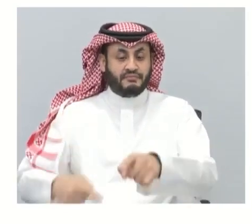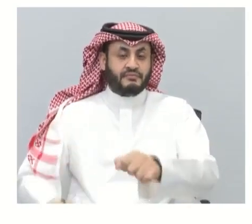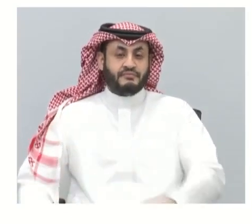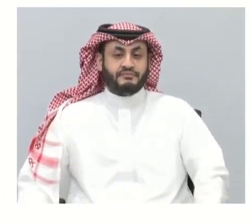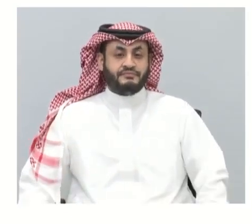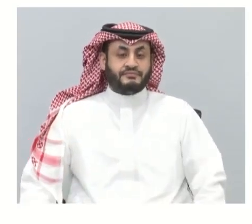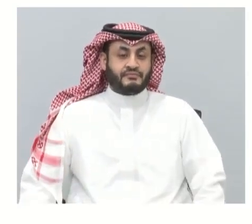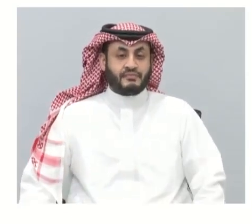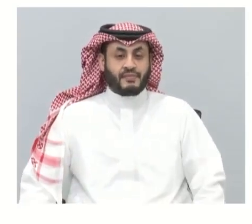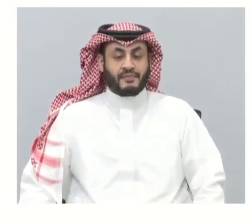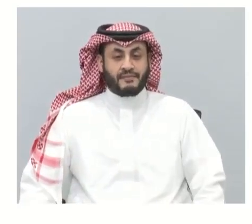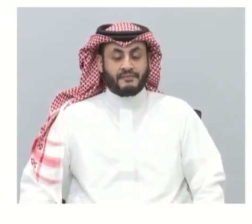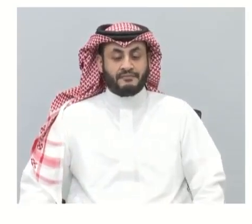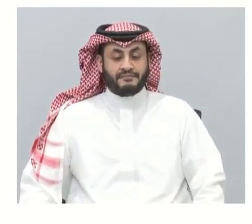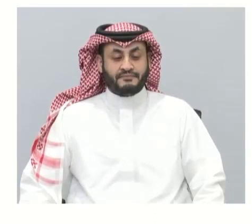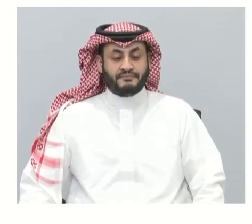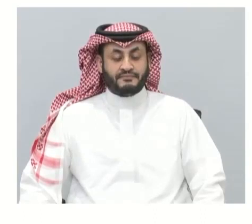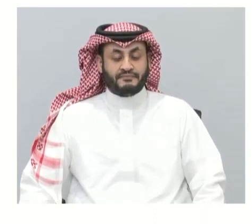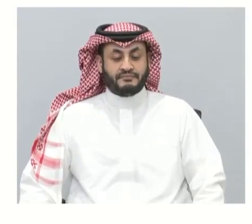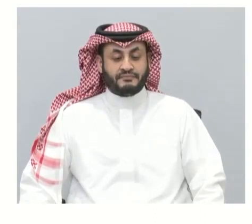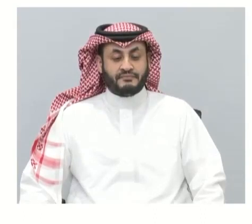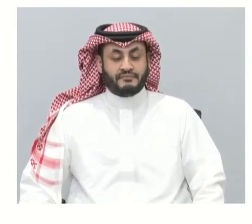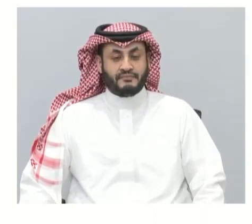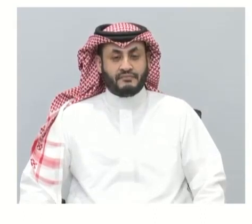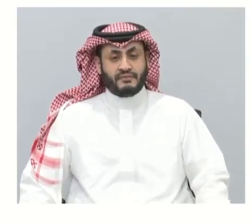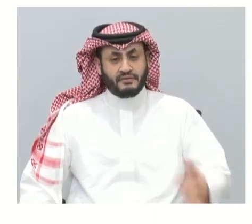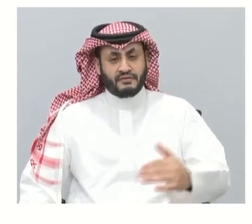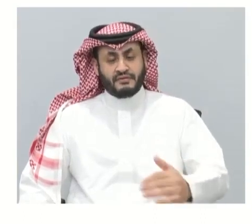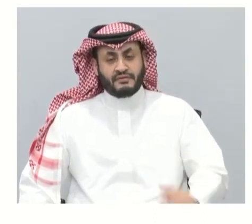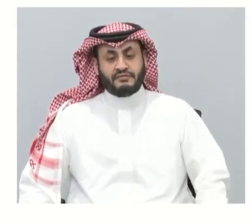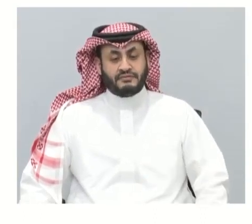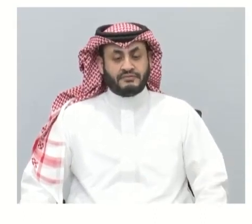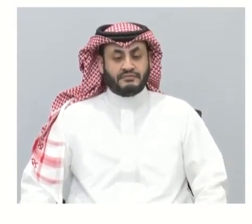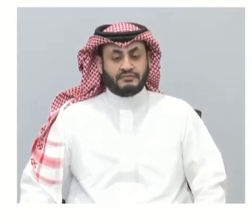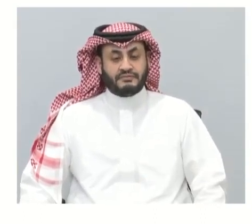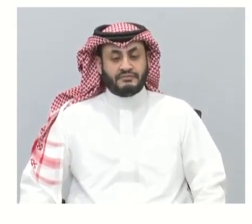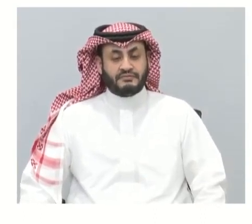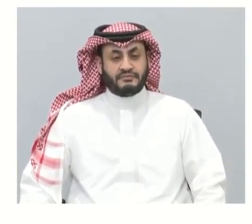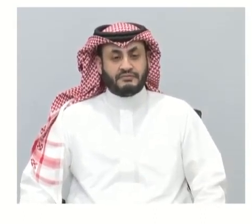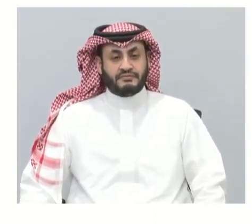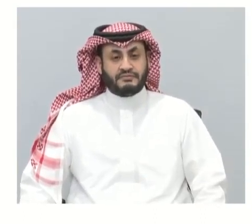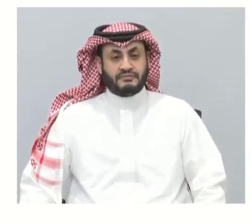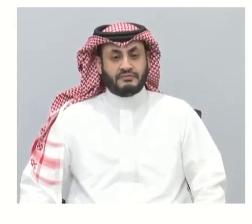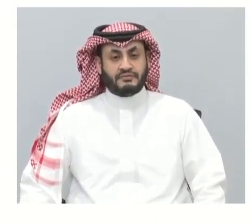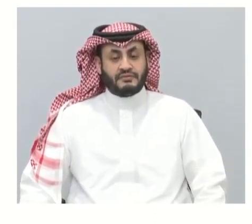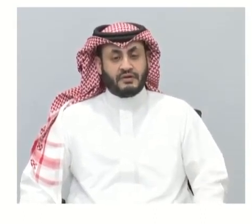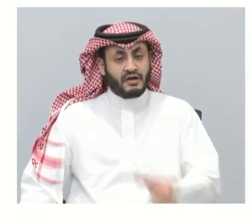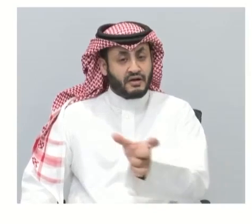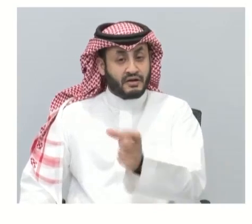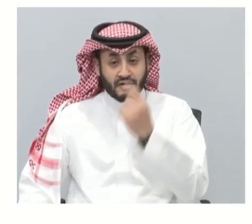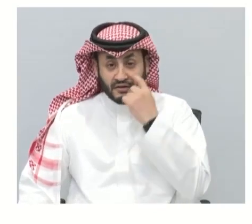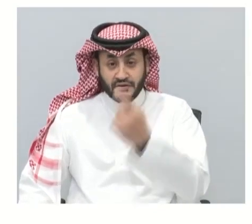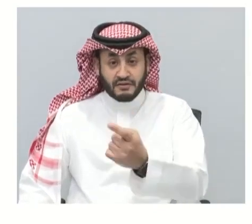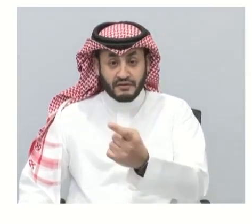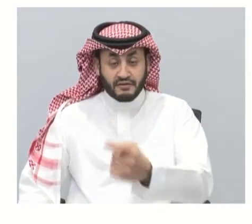been saving your money? For maybe 3, 10 months. Ali, I save since September. Here,